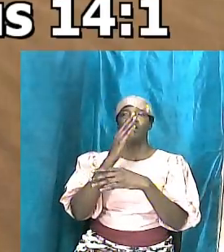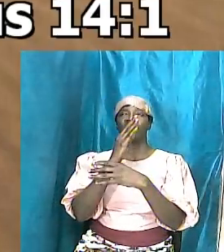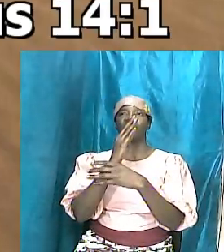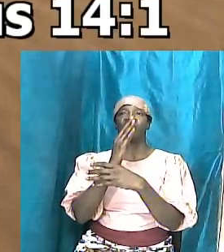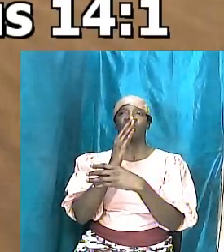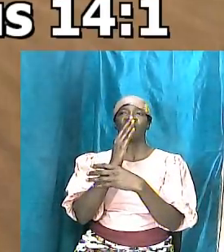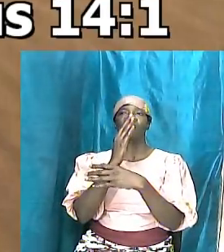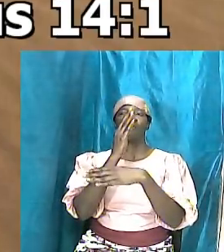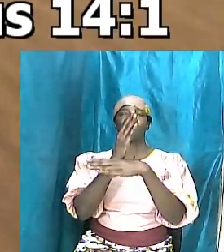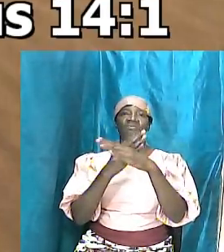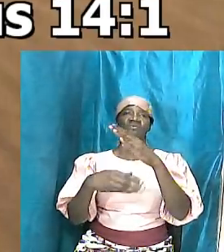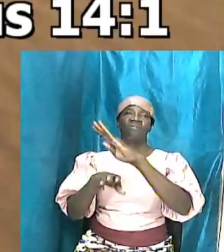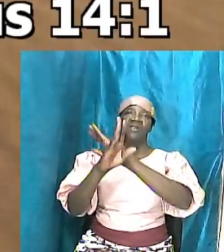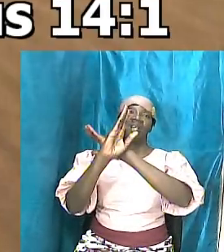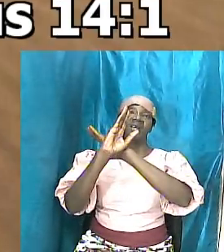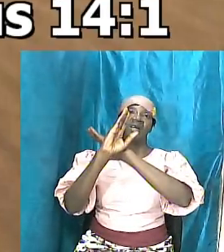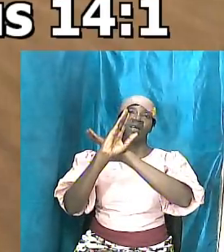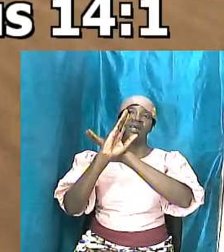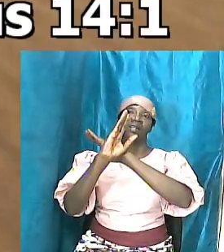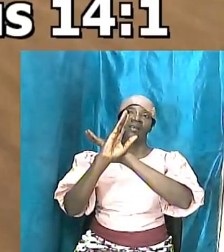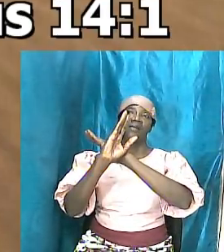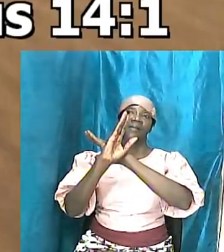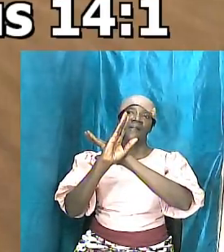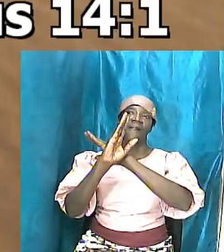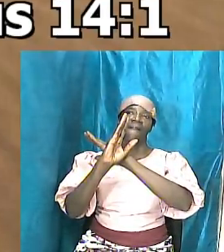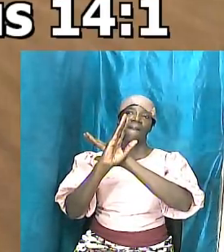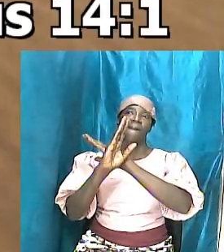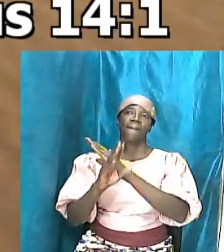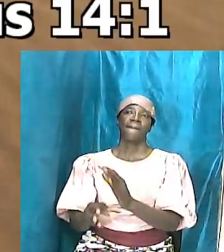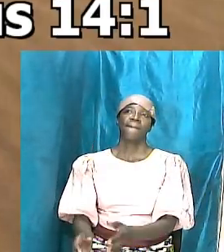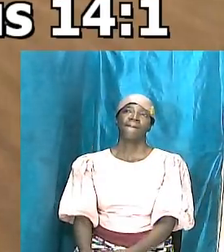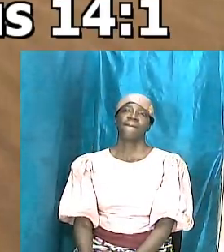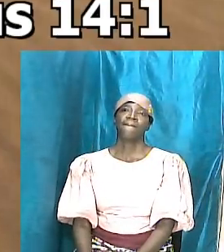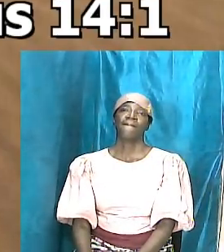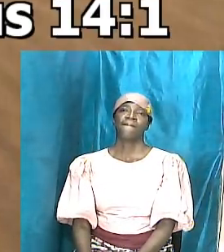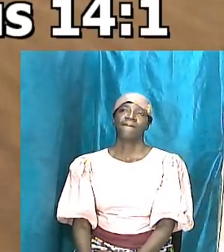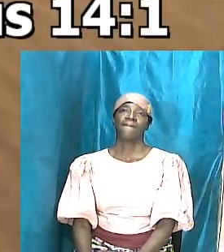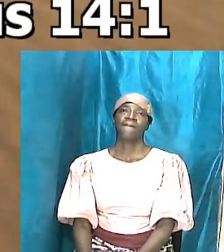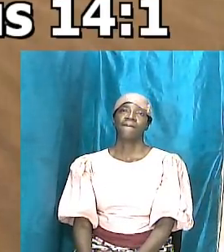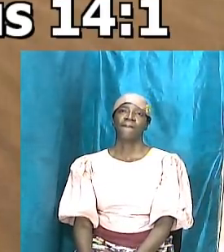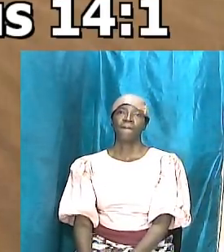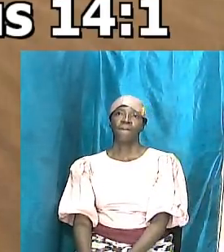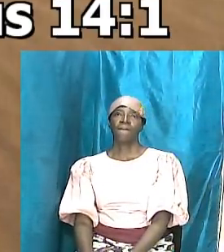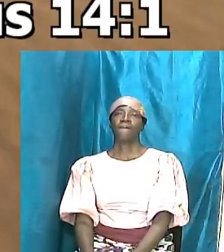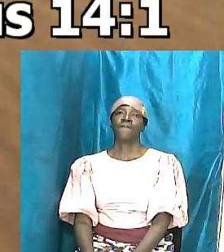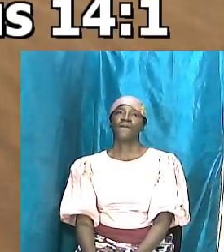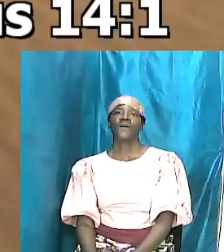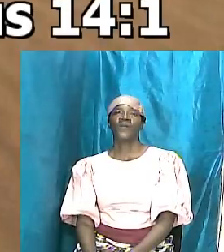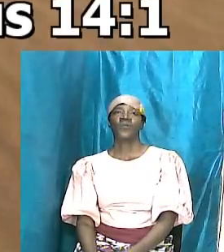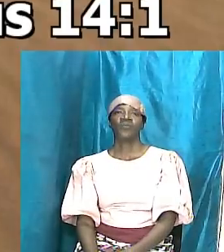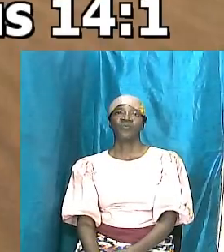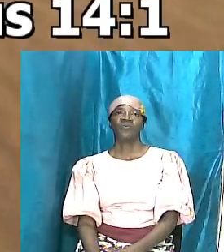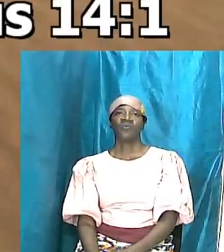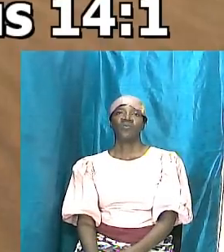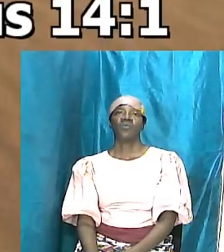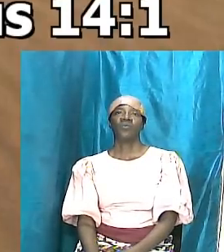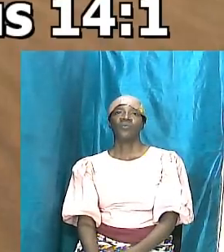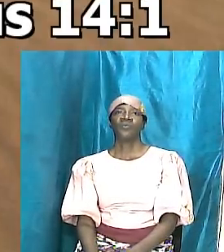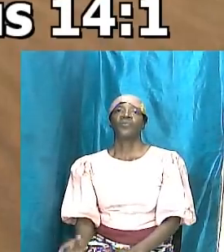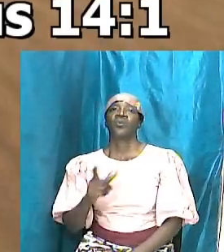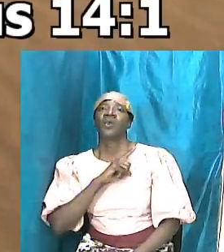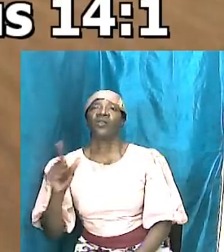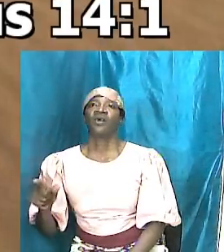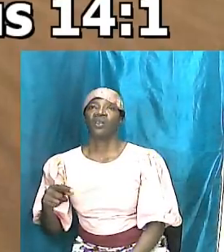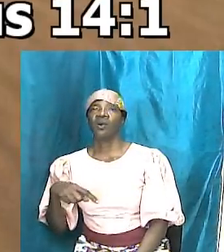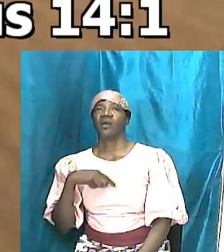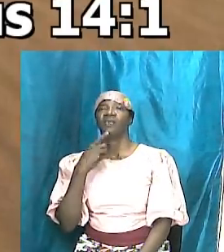hand?" The Lord spake unto Moses, and this is Exodus chapter number 1, and we are at verse 1. And the Lord spake